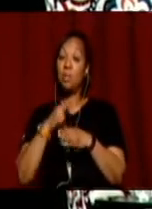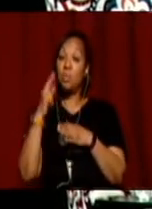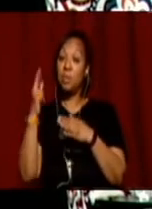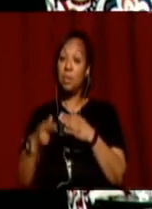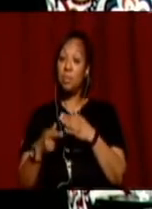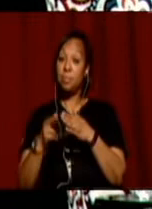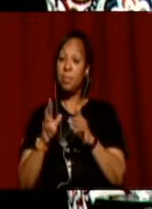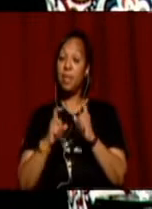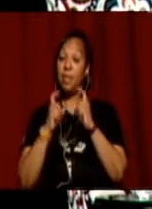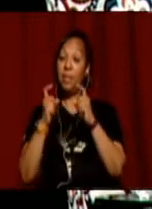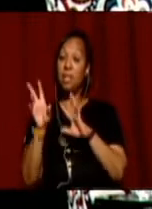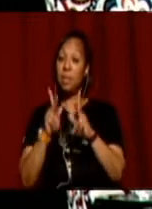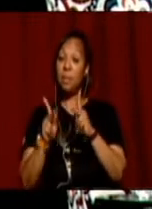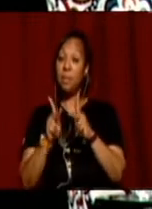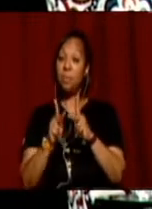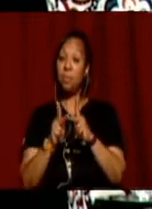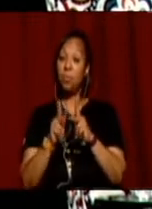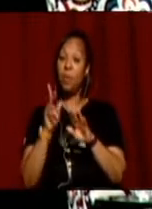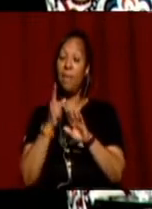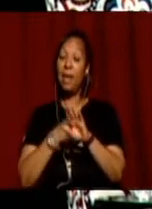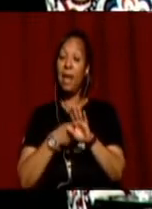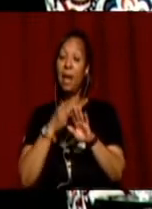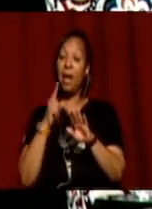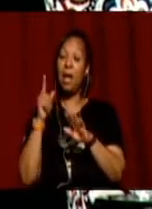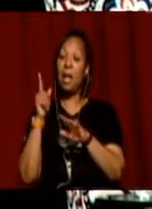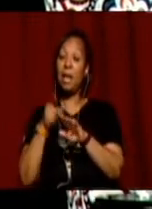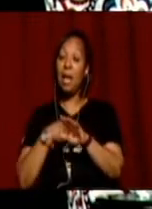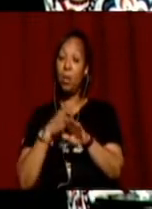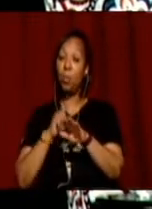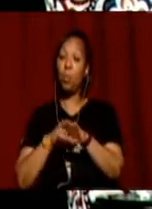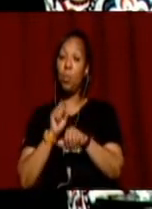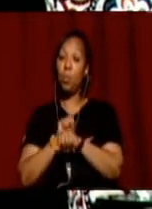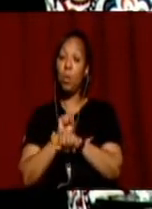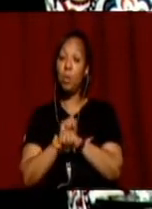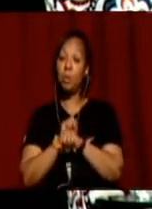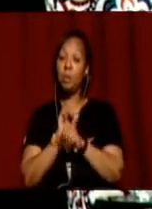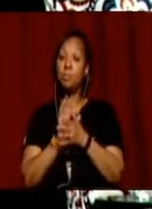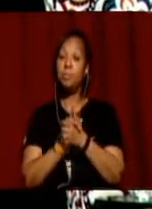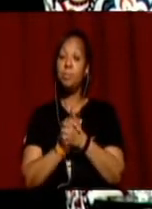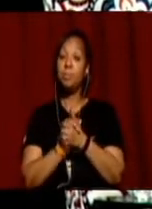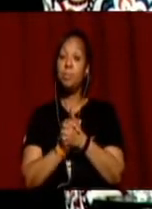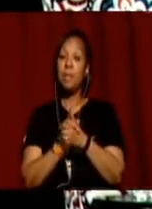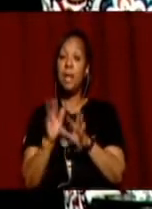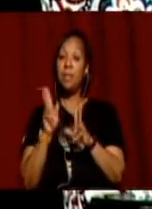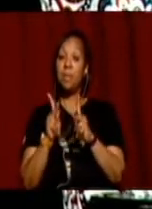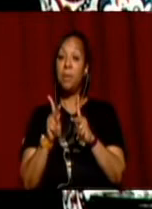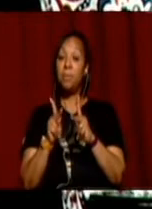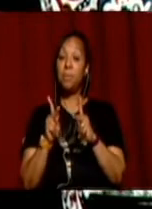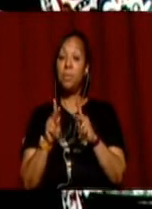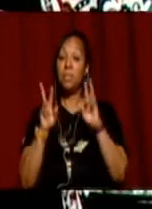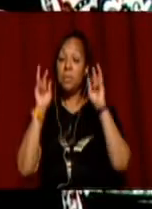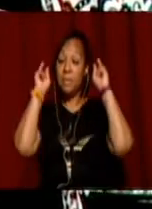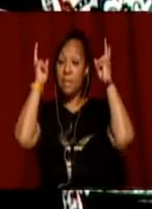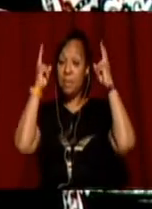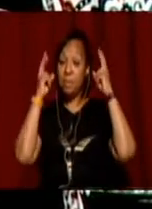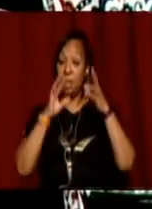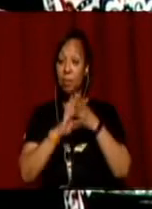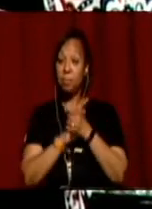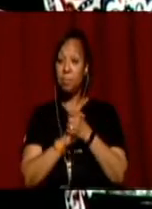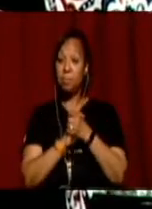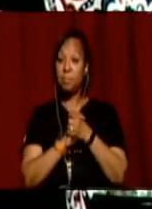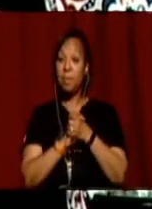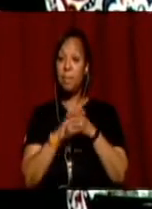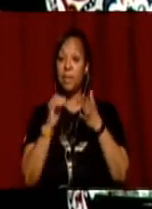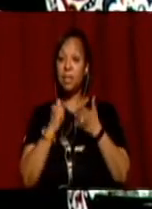giving the person the vaccine. So we've got a lot of work to do, and I want to thank the brave people who've volunteered to be subjects of those tests because they will